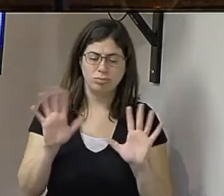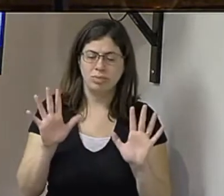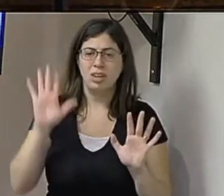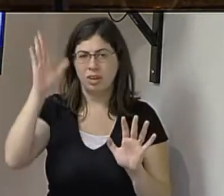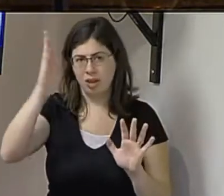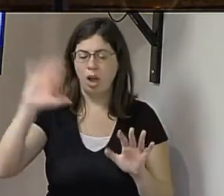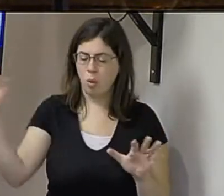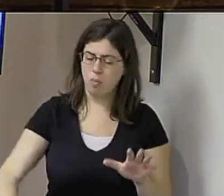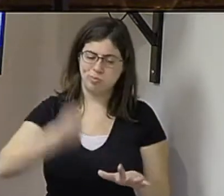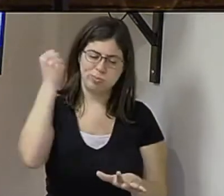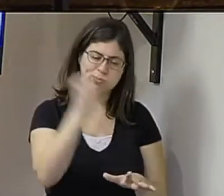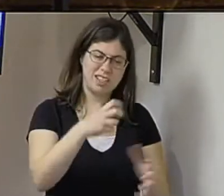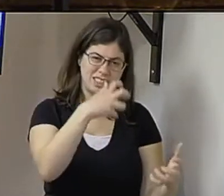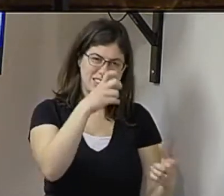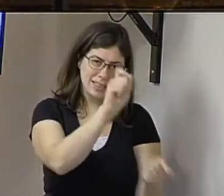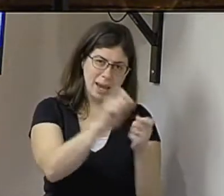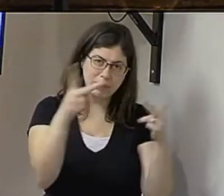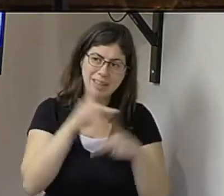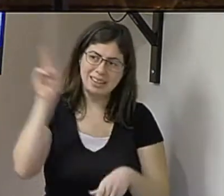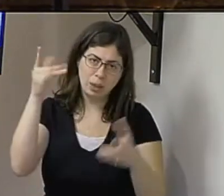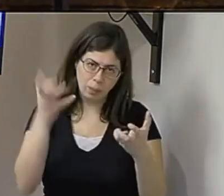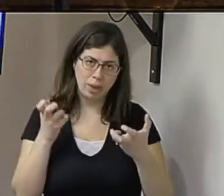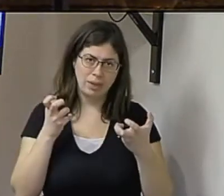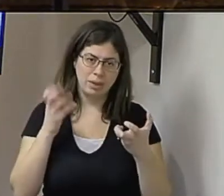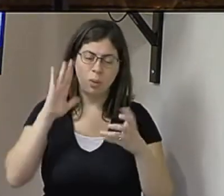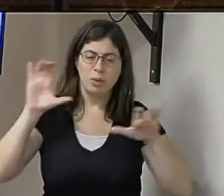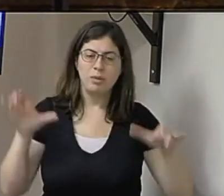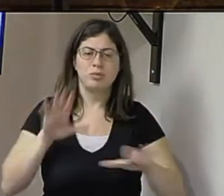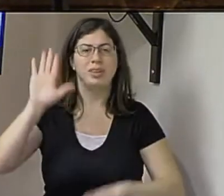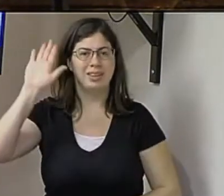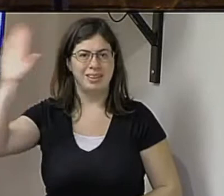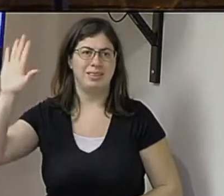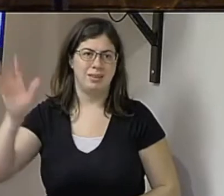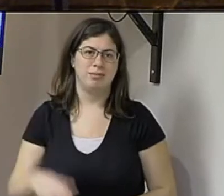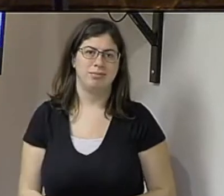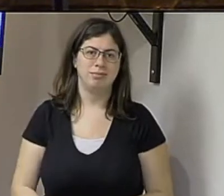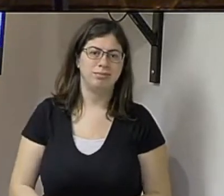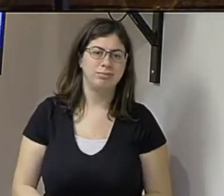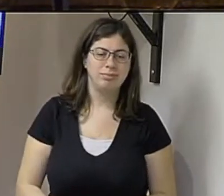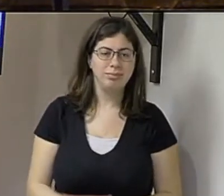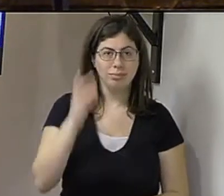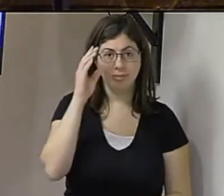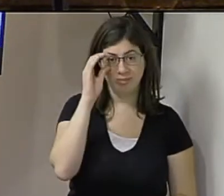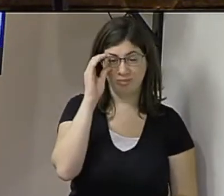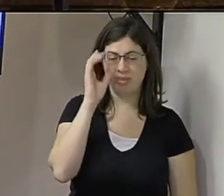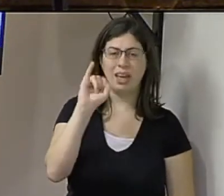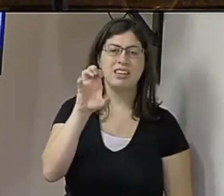to put them in exactly the place where God wants them to be to do the work that God wants them to do.